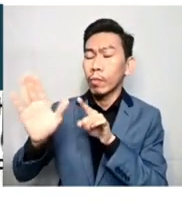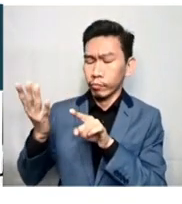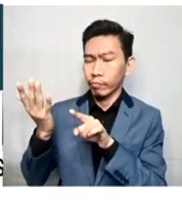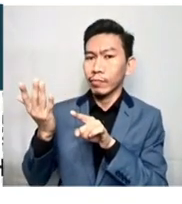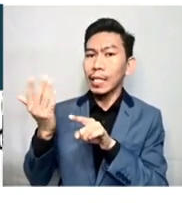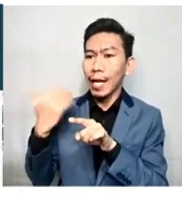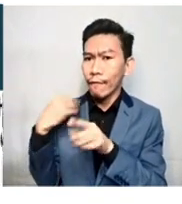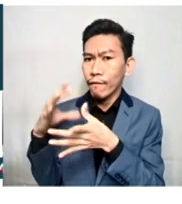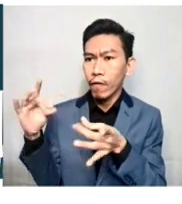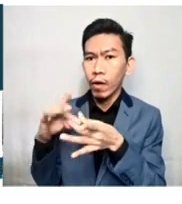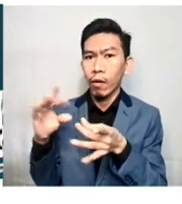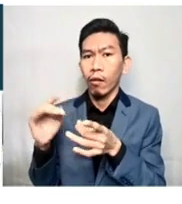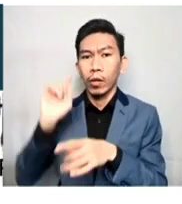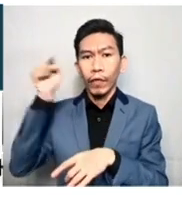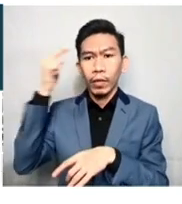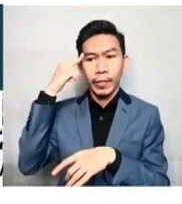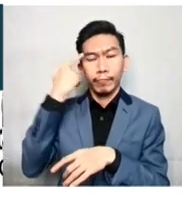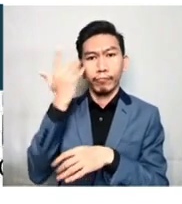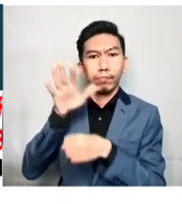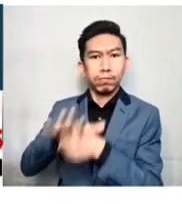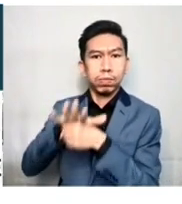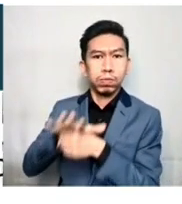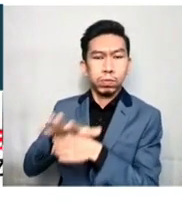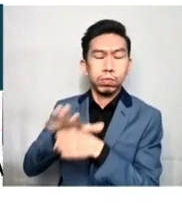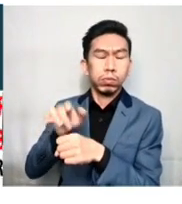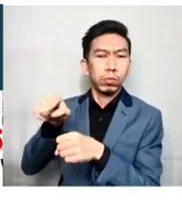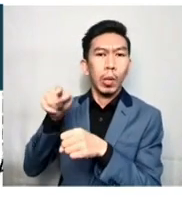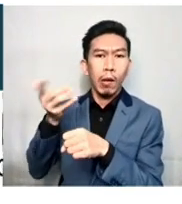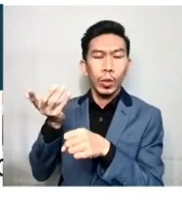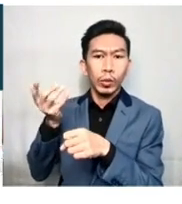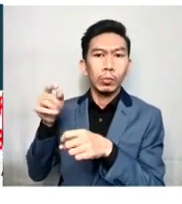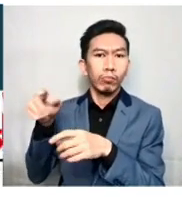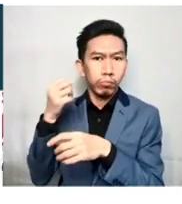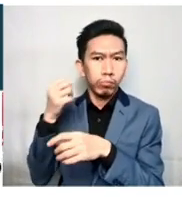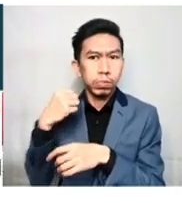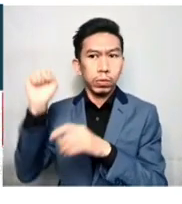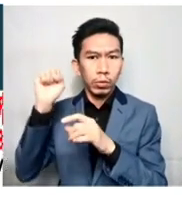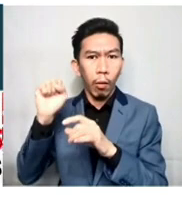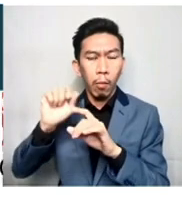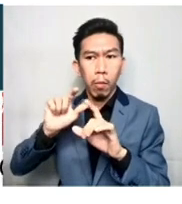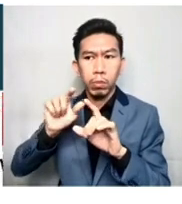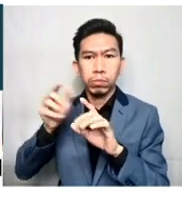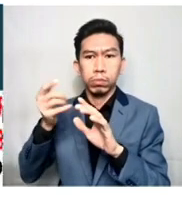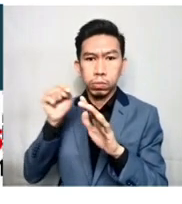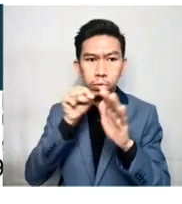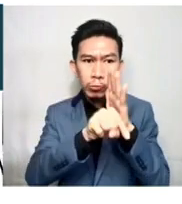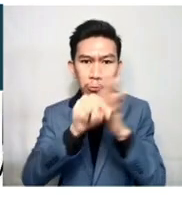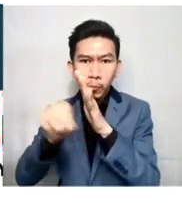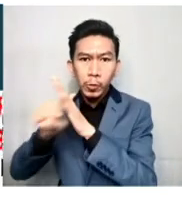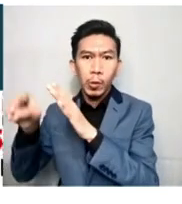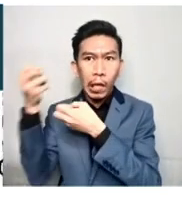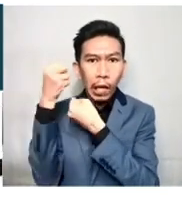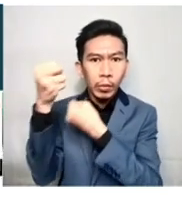are terrorizing civilians to squash dissent by murdering and silencing activists, human